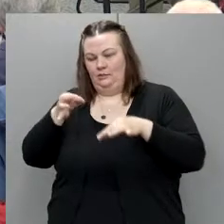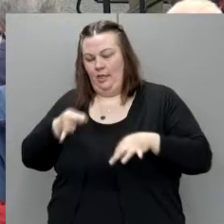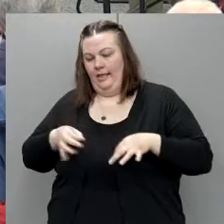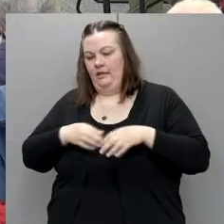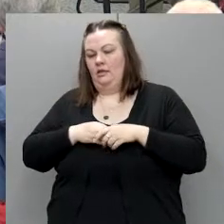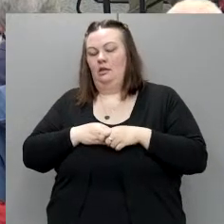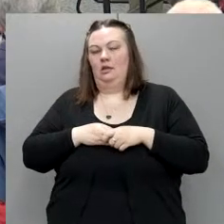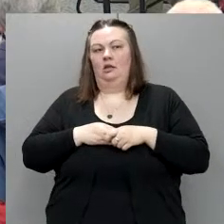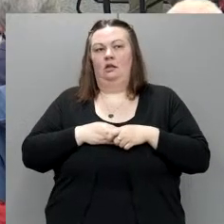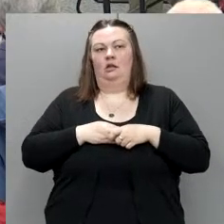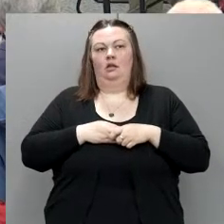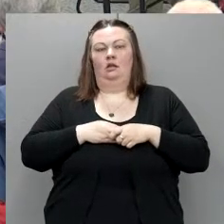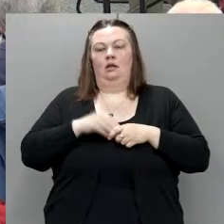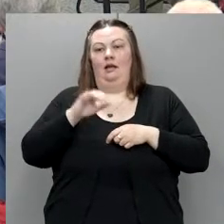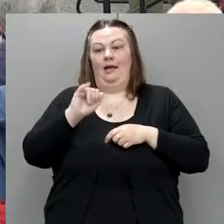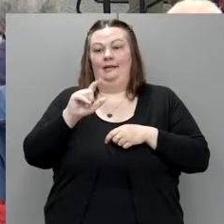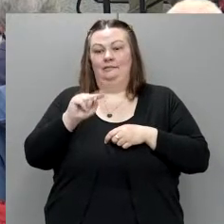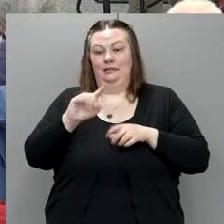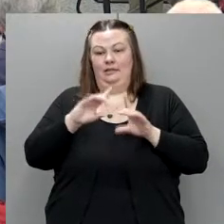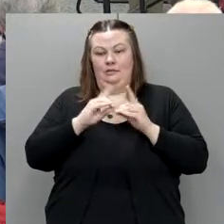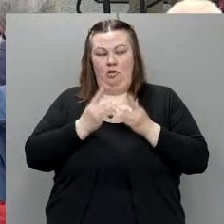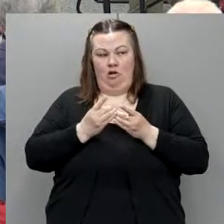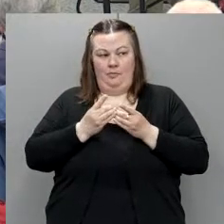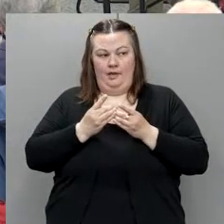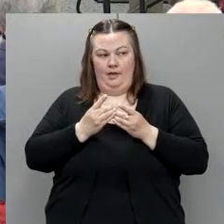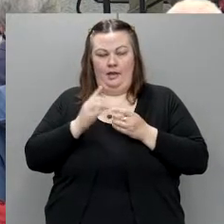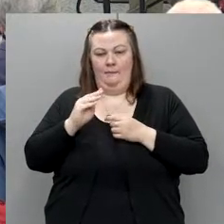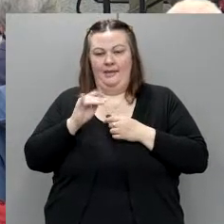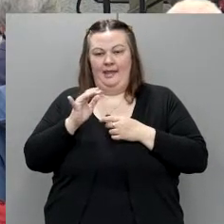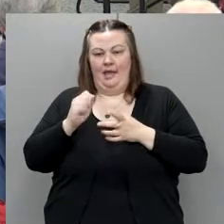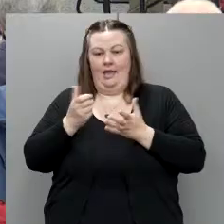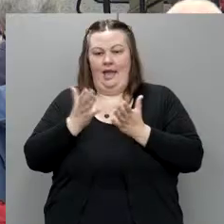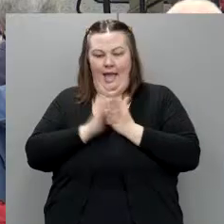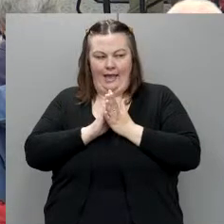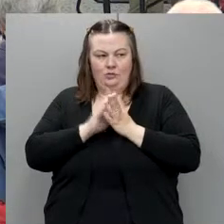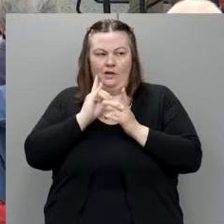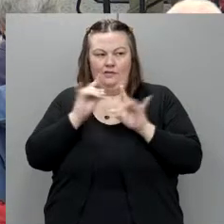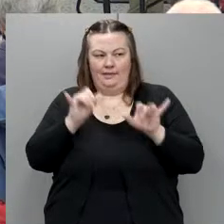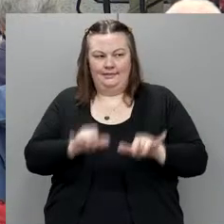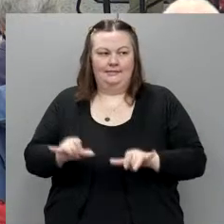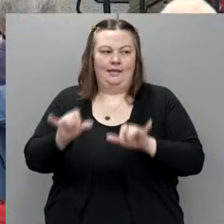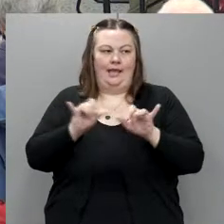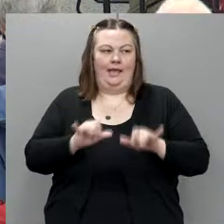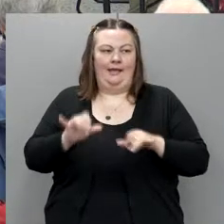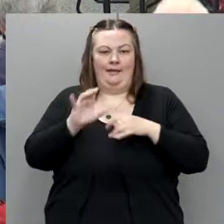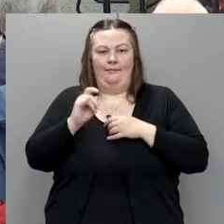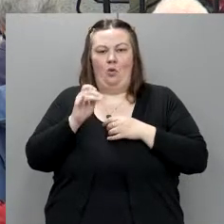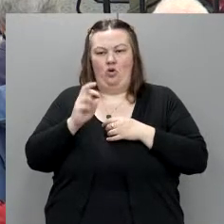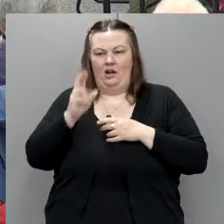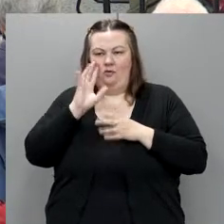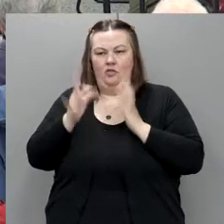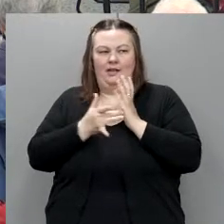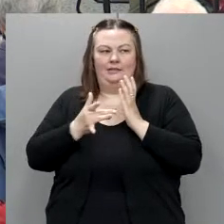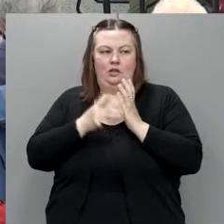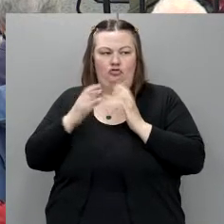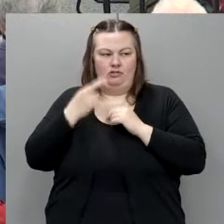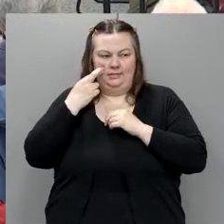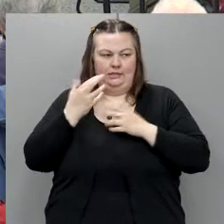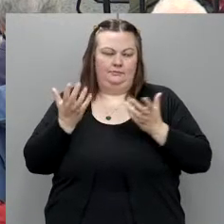the IT department and media asked to have it in the same order for a technical